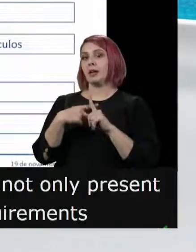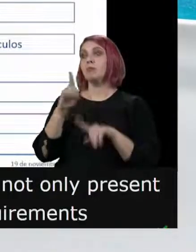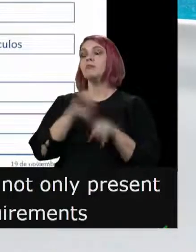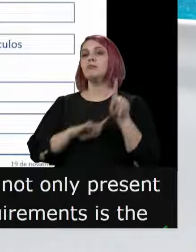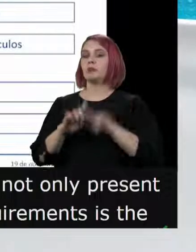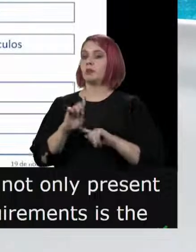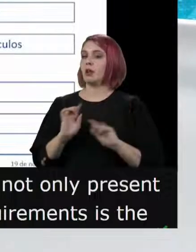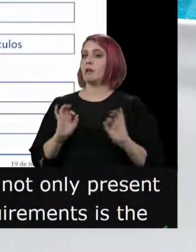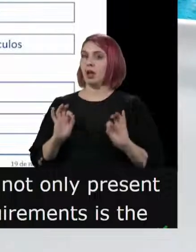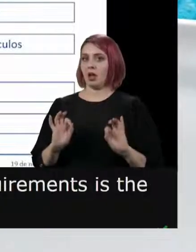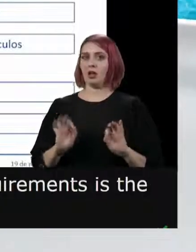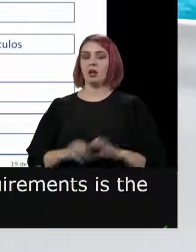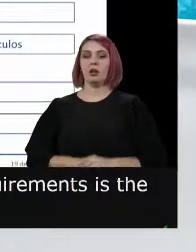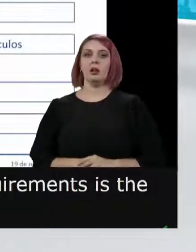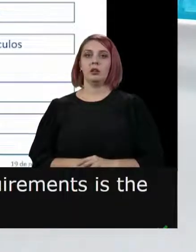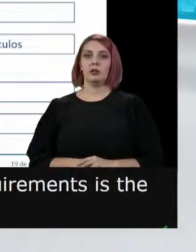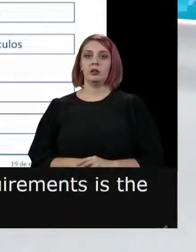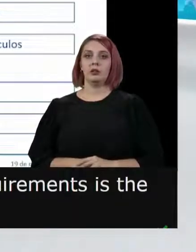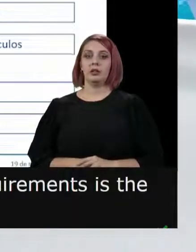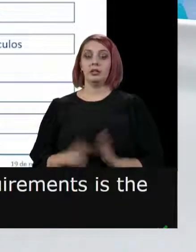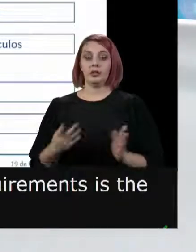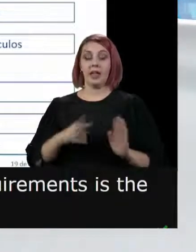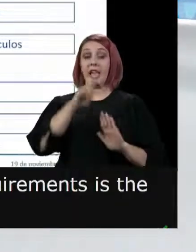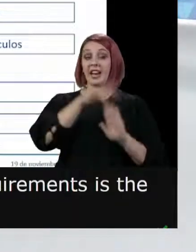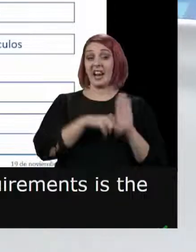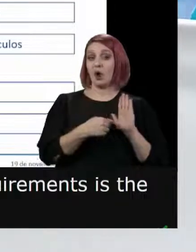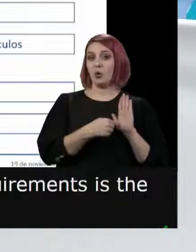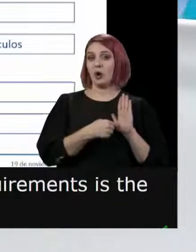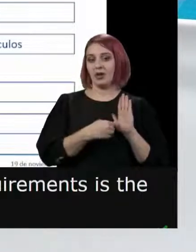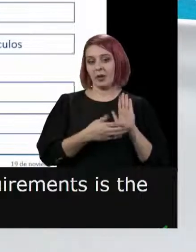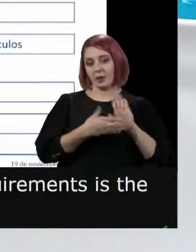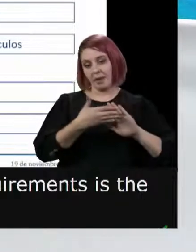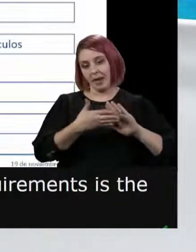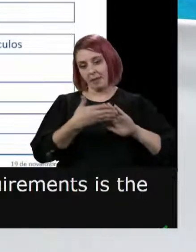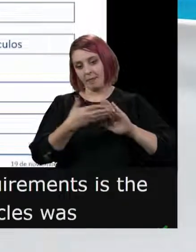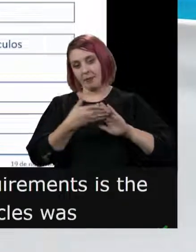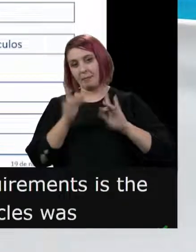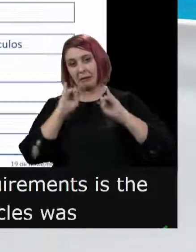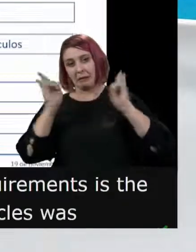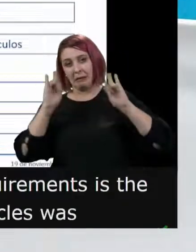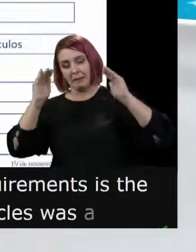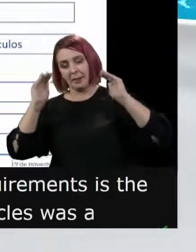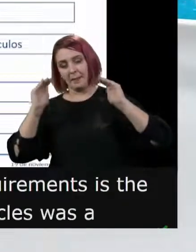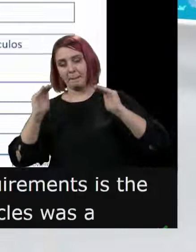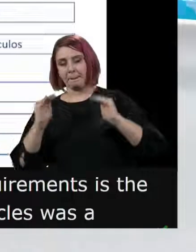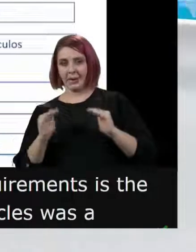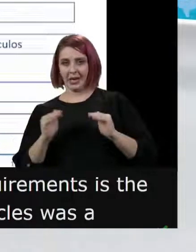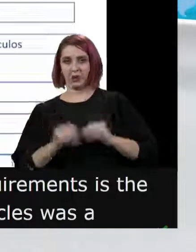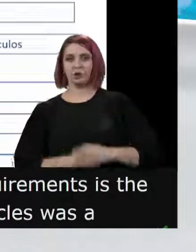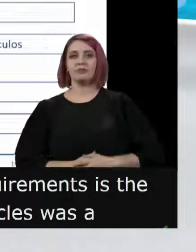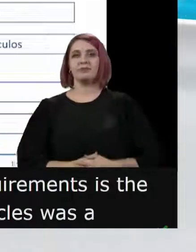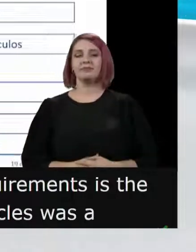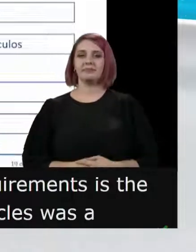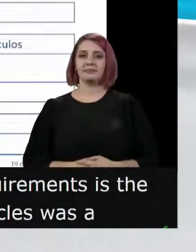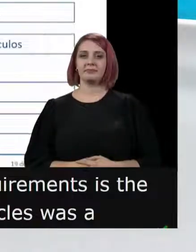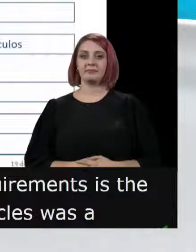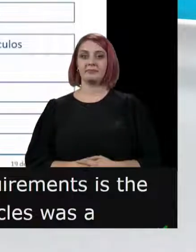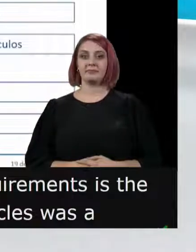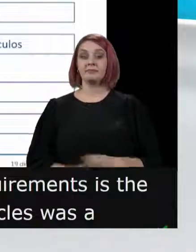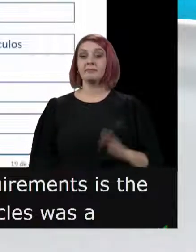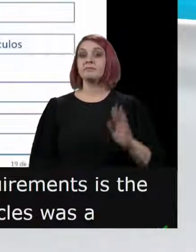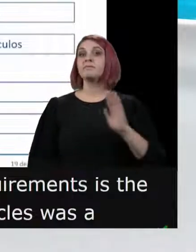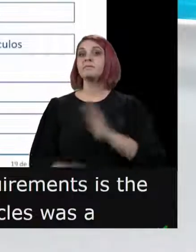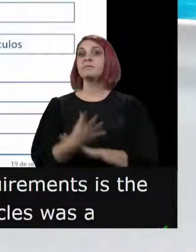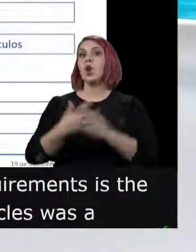Traditionally, the sound level of vehicles was a problem. The regulation wanted to reduce the